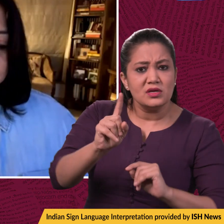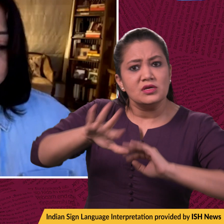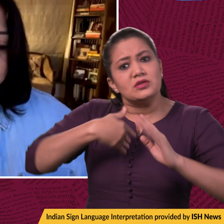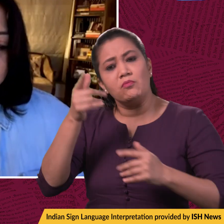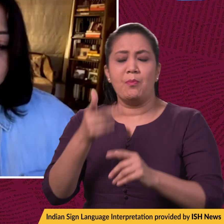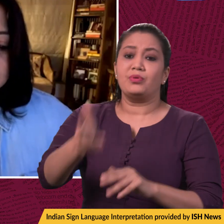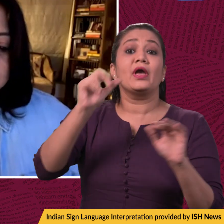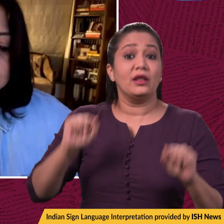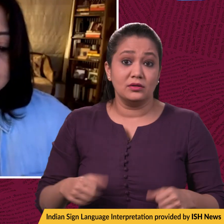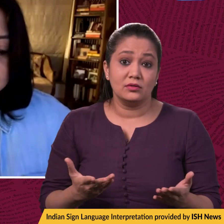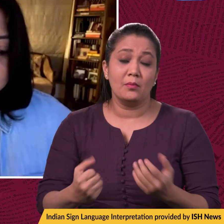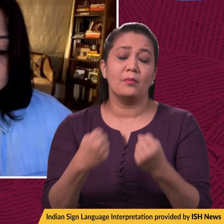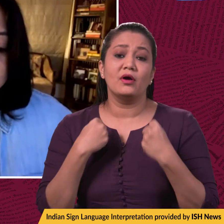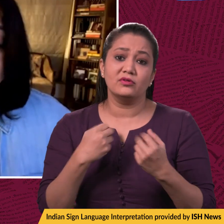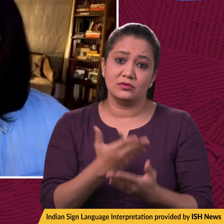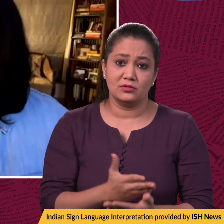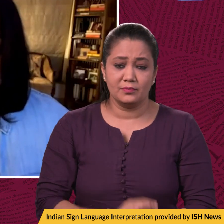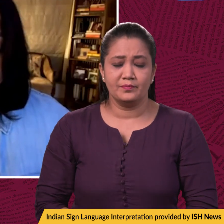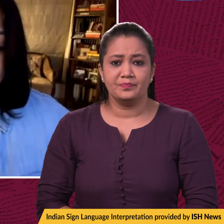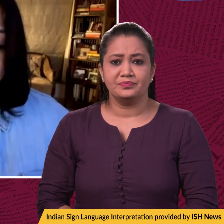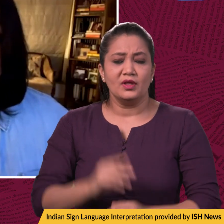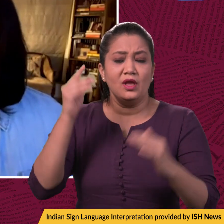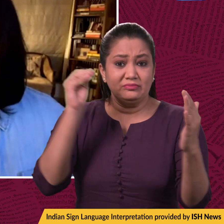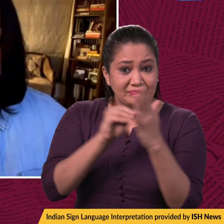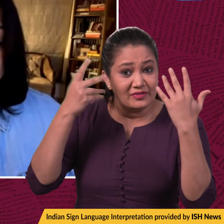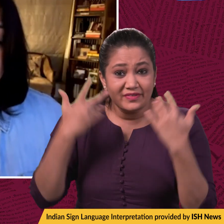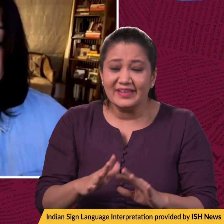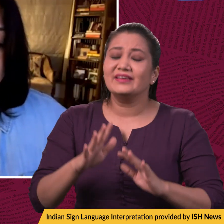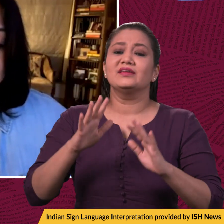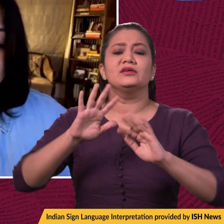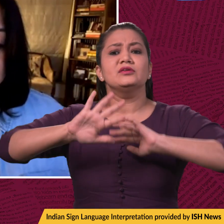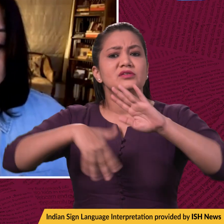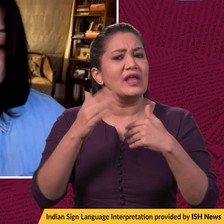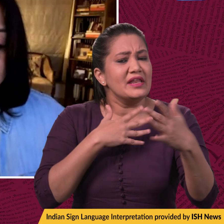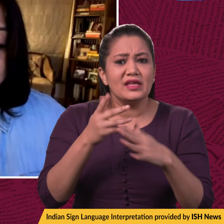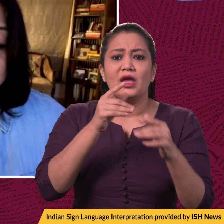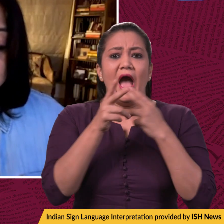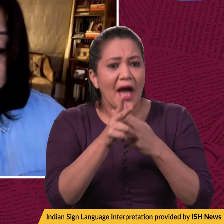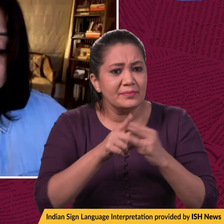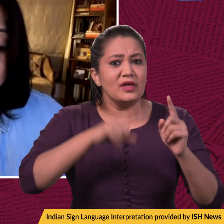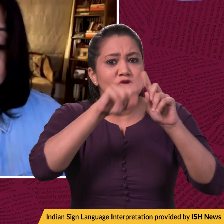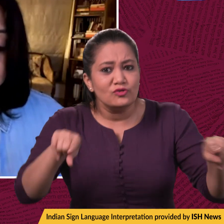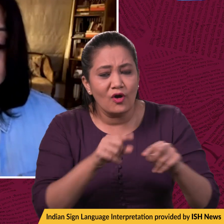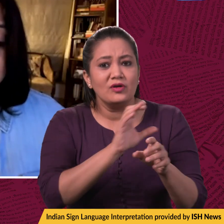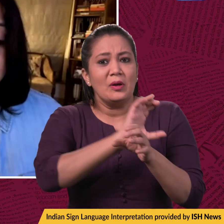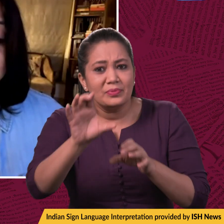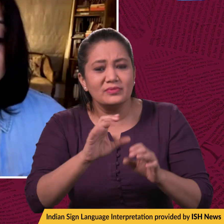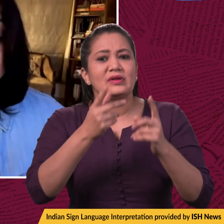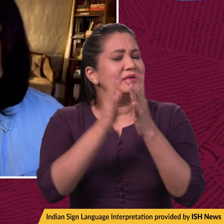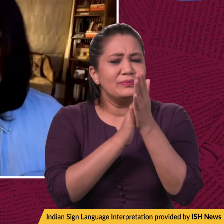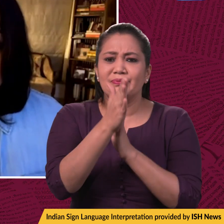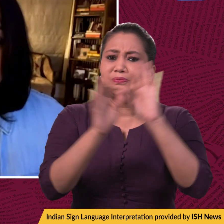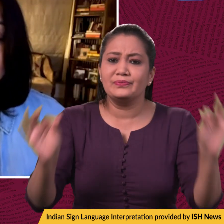necessary. Once AFSPA is implemented, no prosecution, and this I'm quoting, no prosecution shall be constituted except with the provisions of